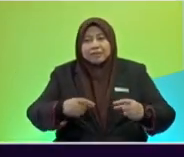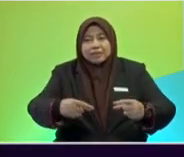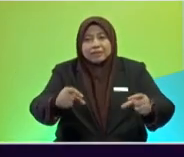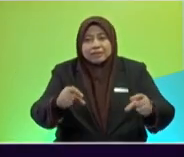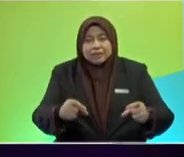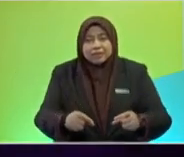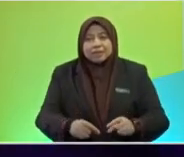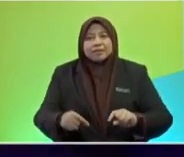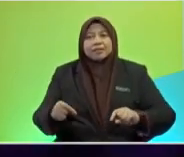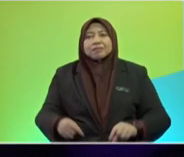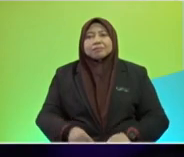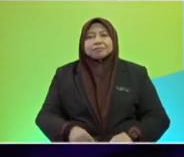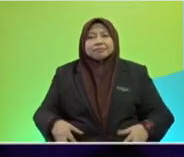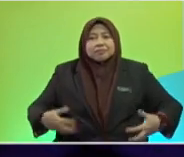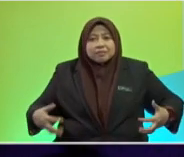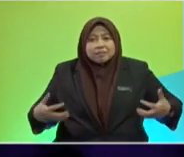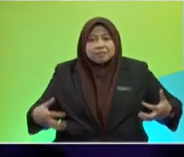Okay.